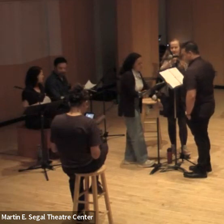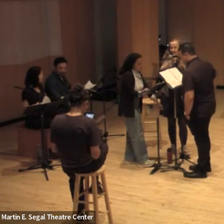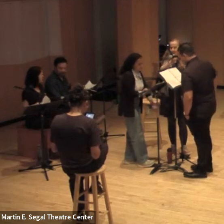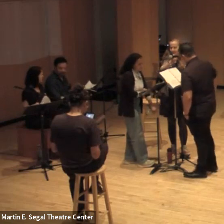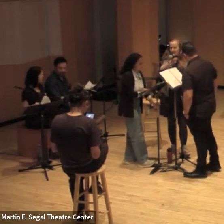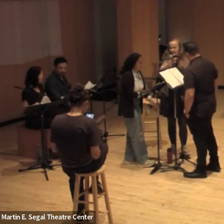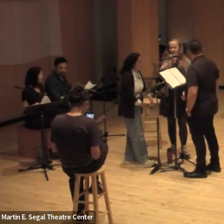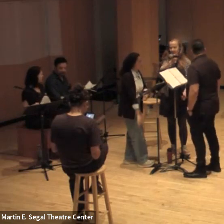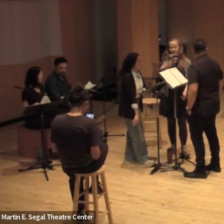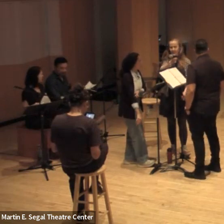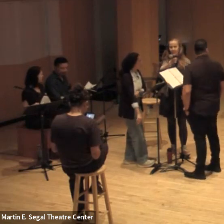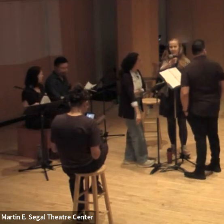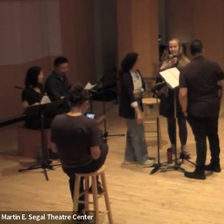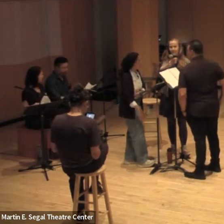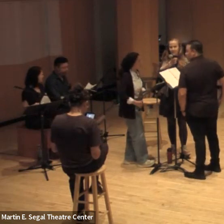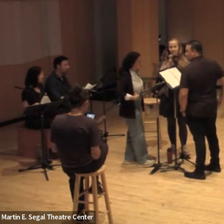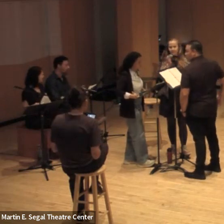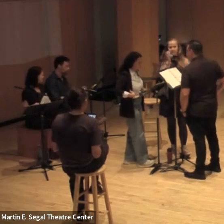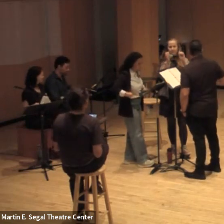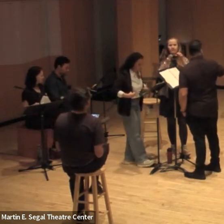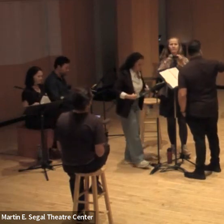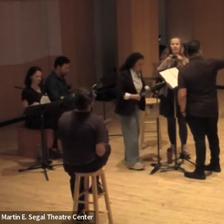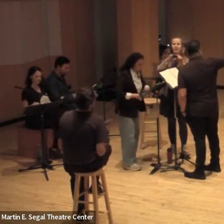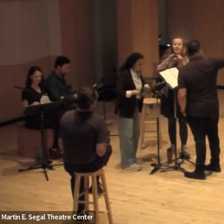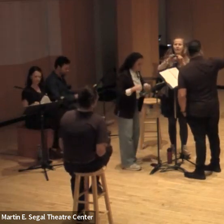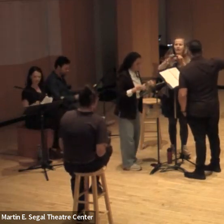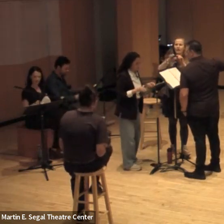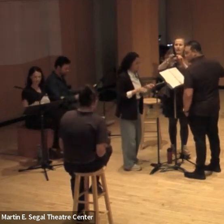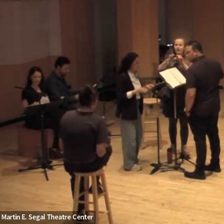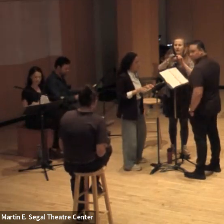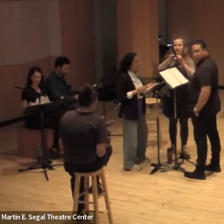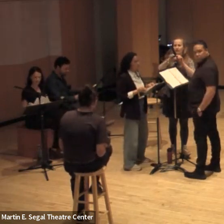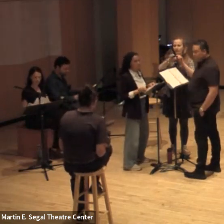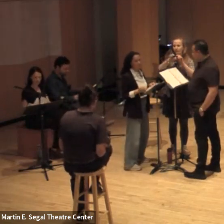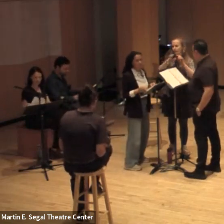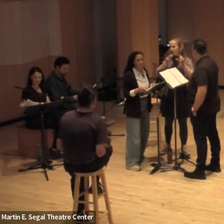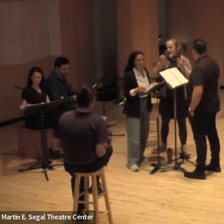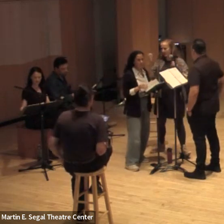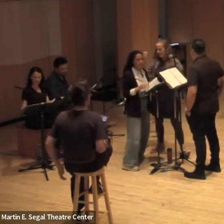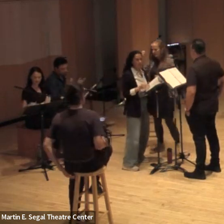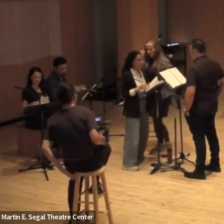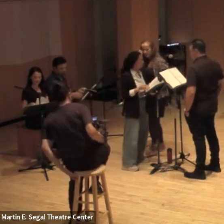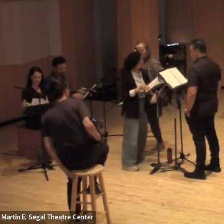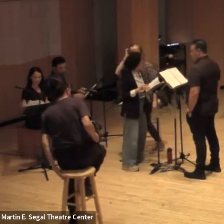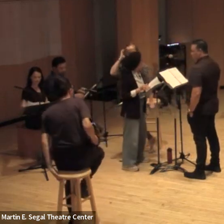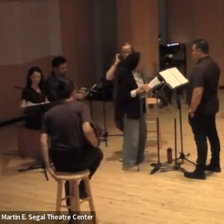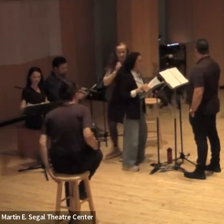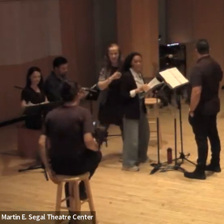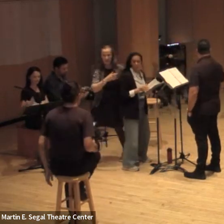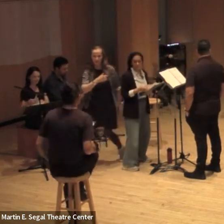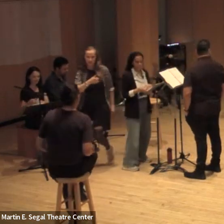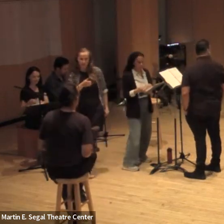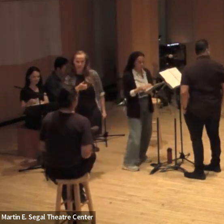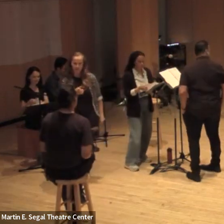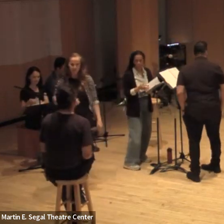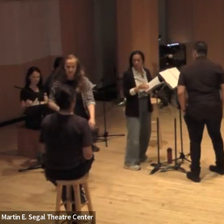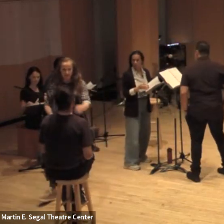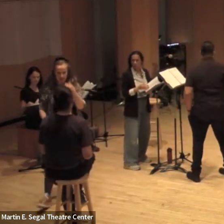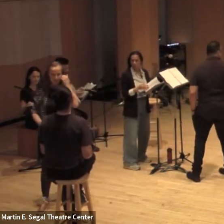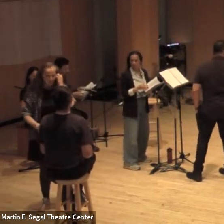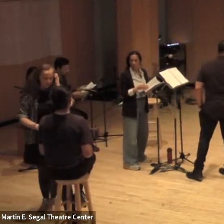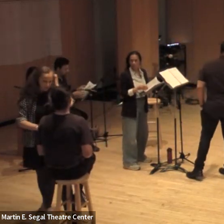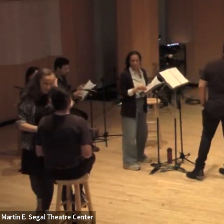conscious of turning my page softly oh yeah oh no I mean they know they're listening to a reading but